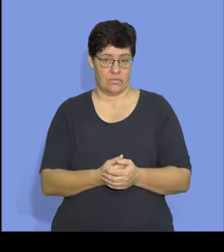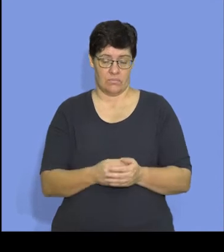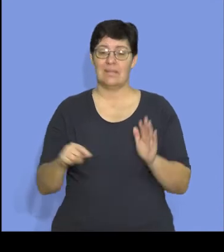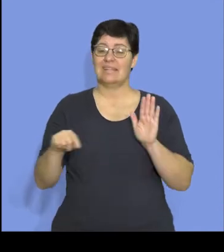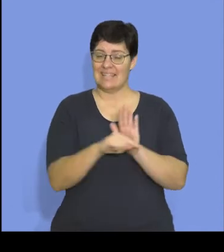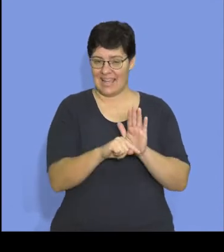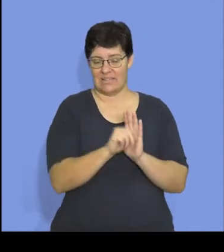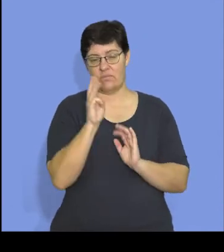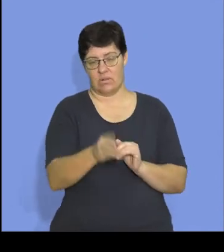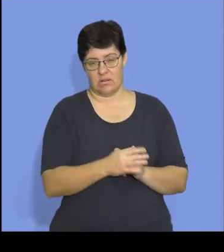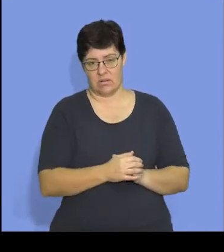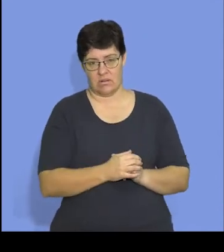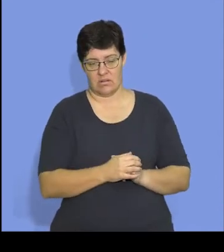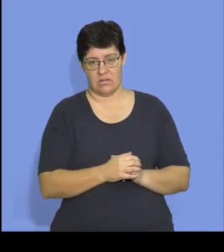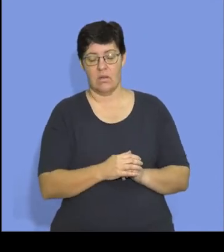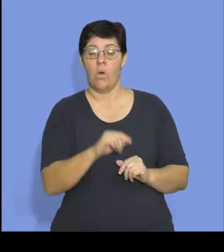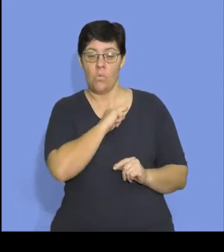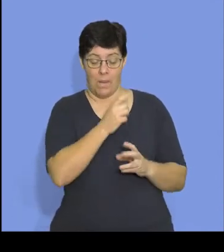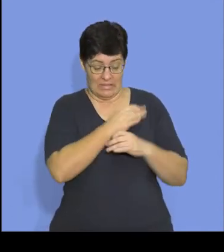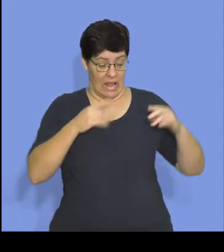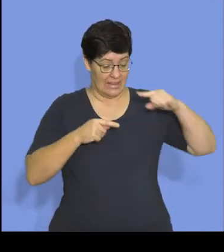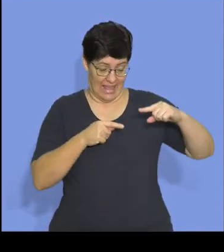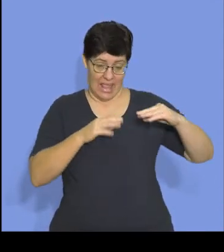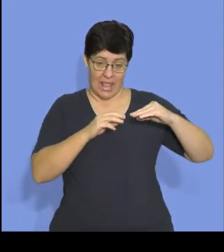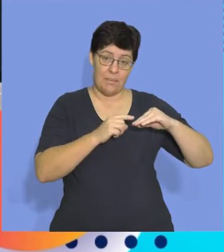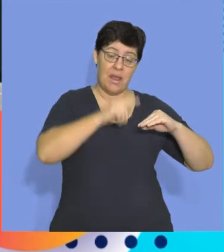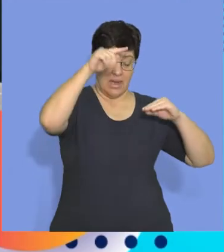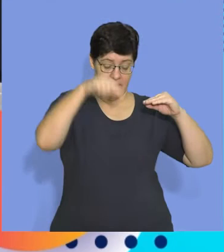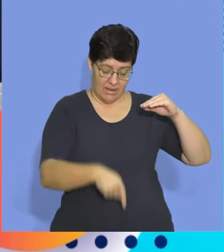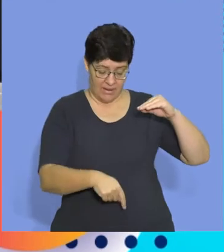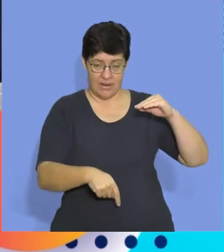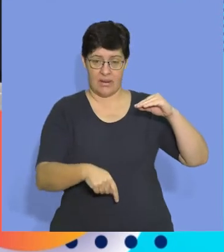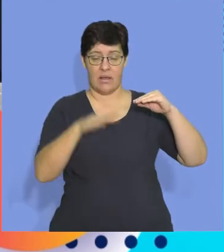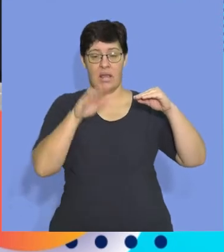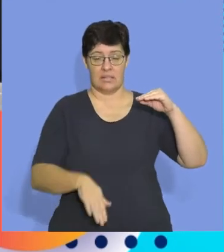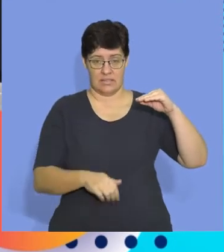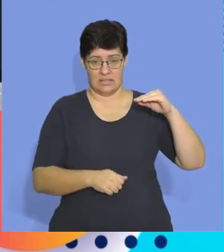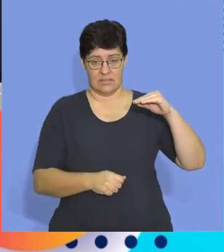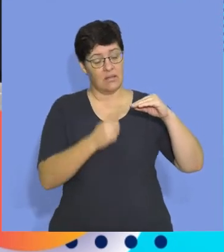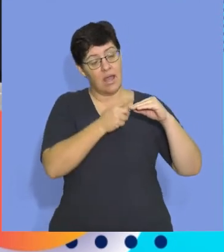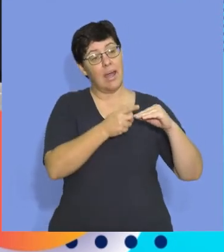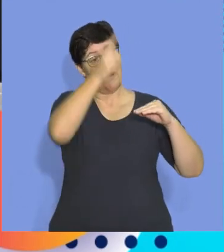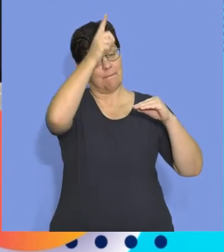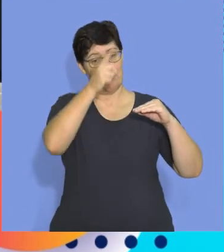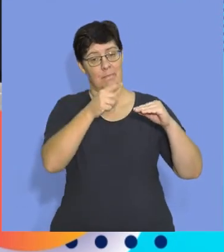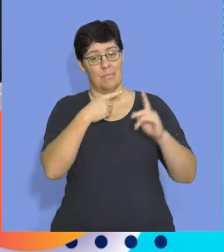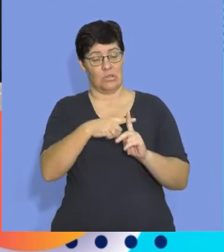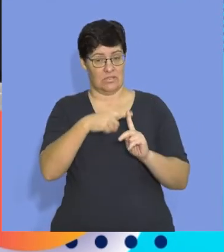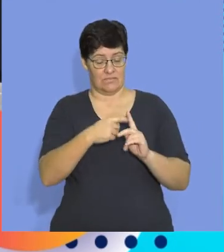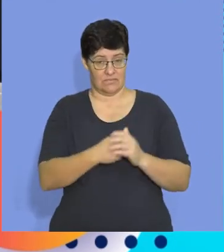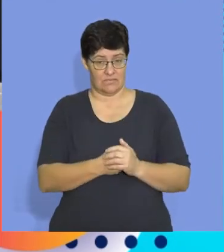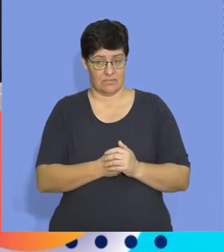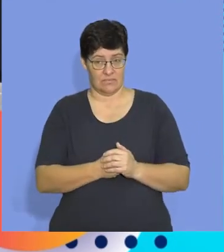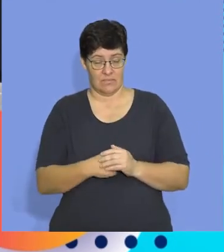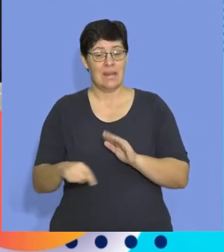negative. It ended below where it started, and I said up was positive. So it's got to have